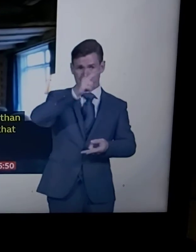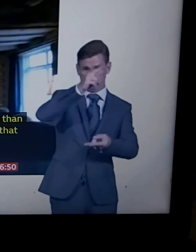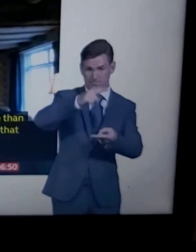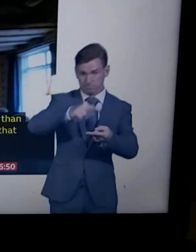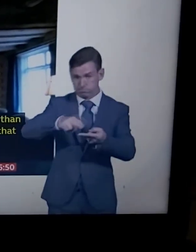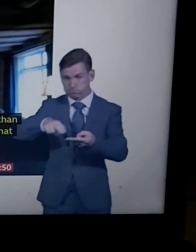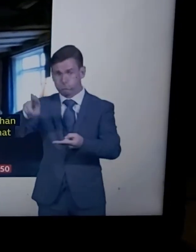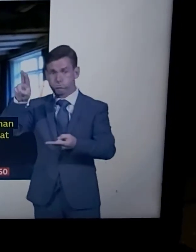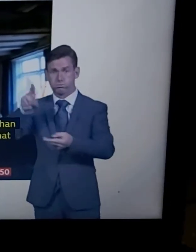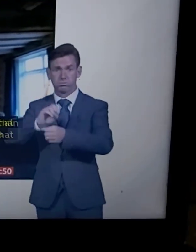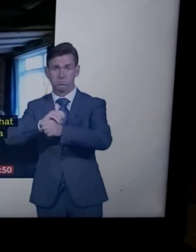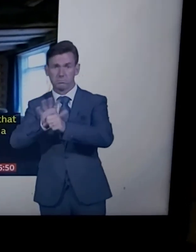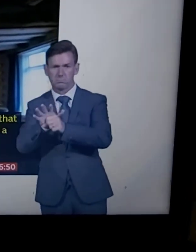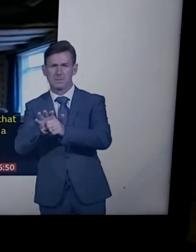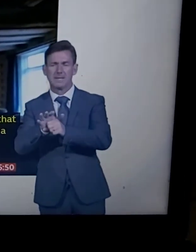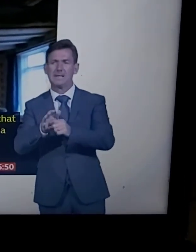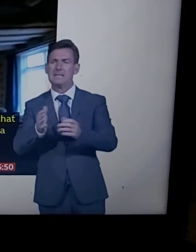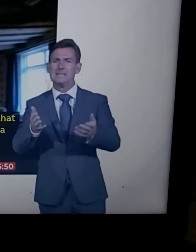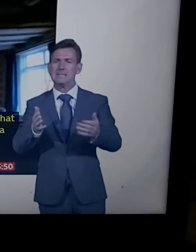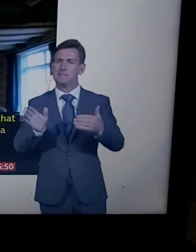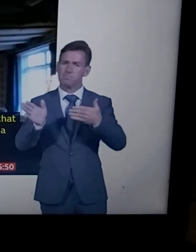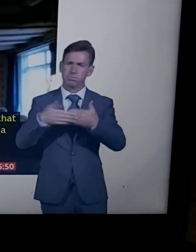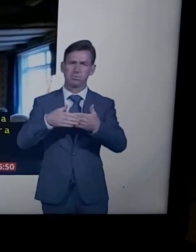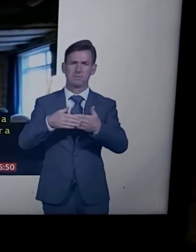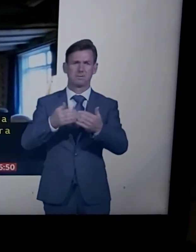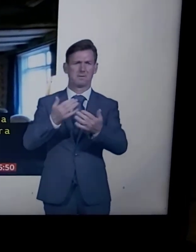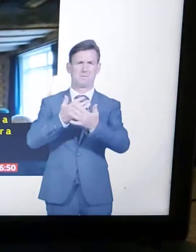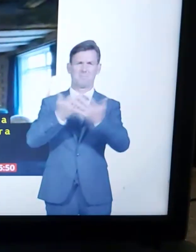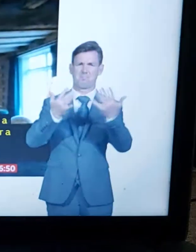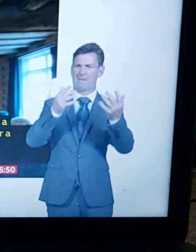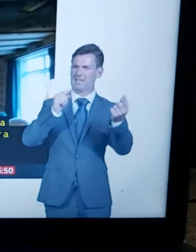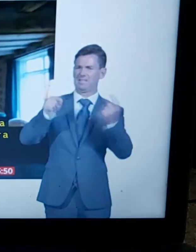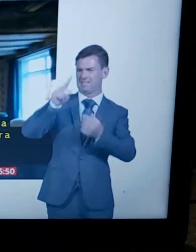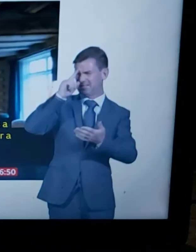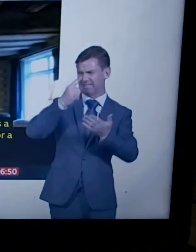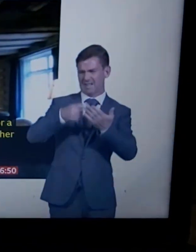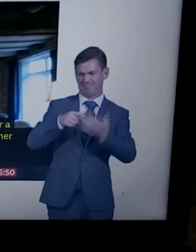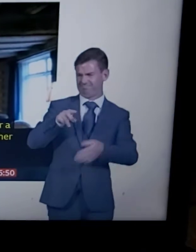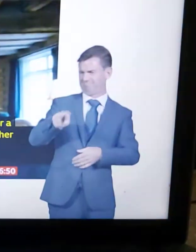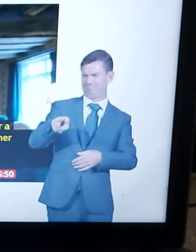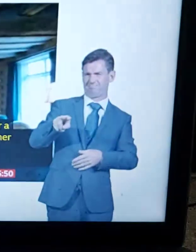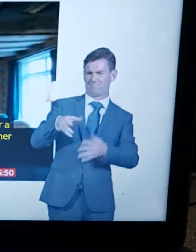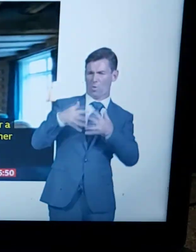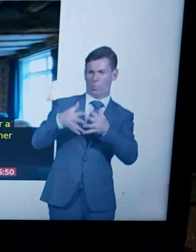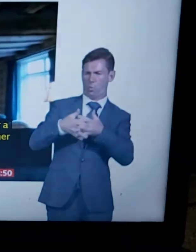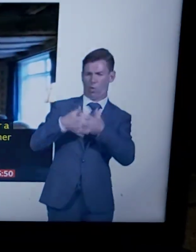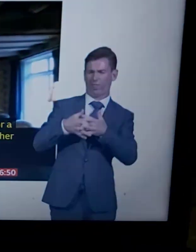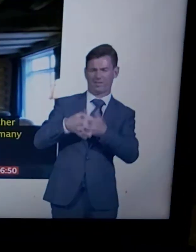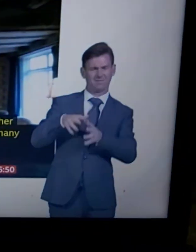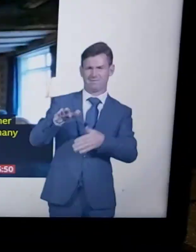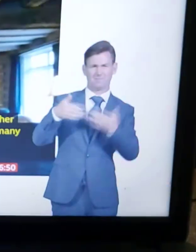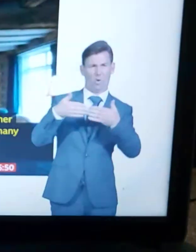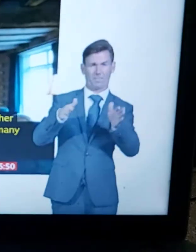I think a lot of business owners decide never again to reopen certain venues because the business risk just isn't worth it.